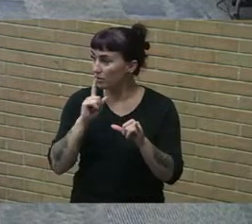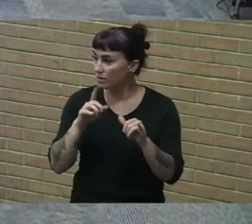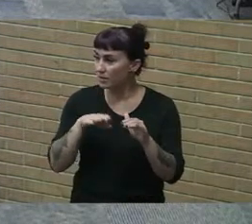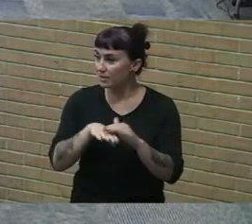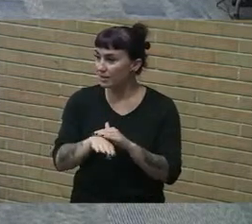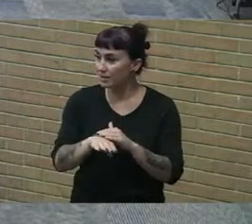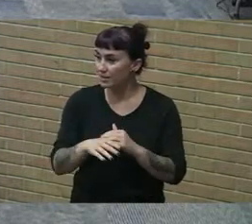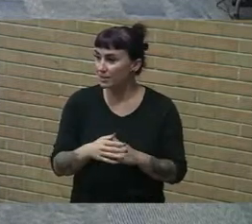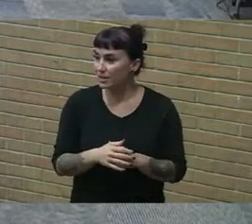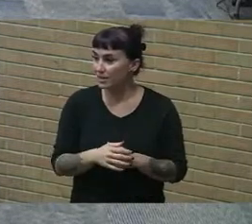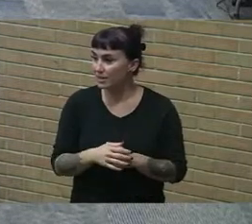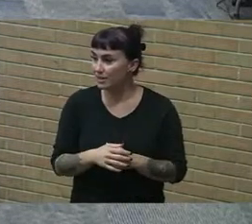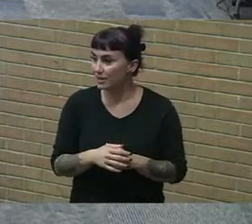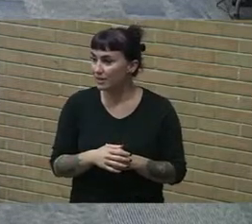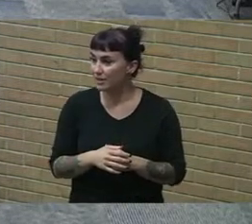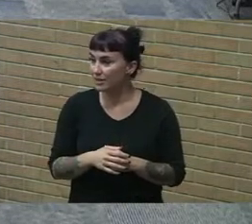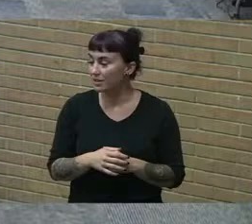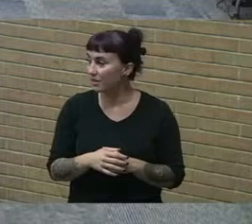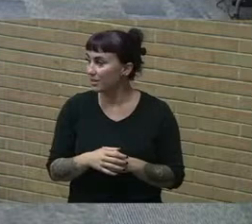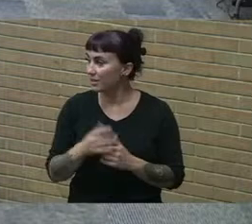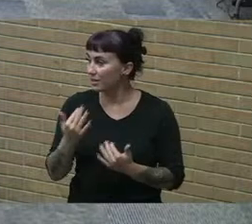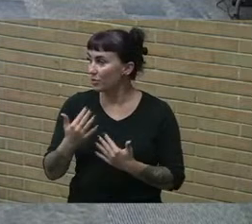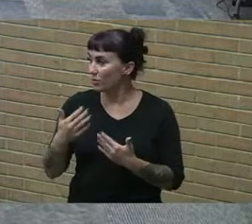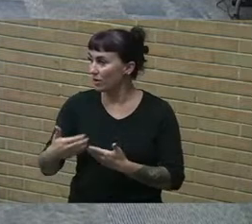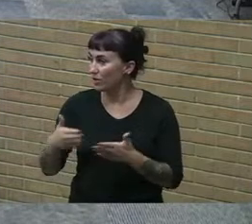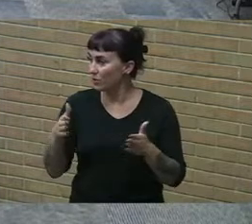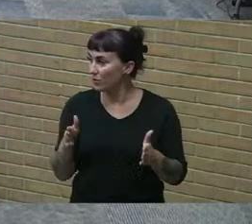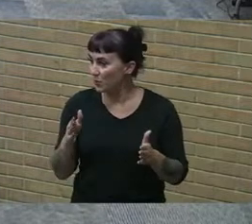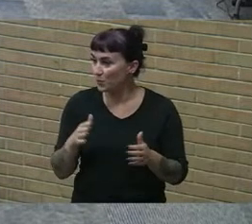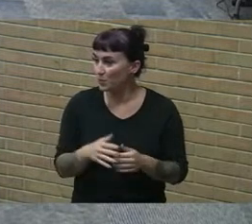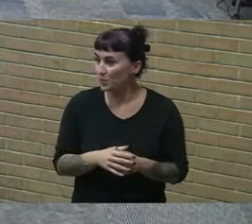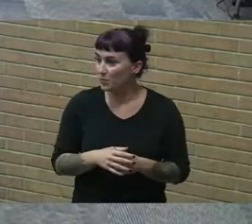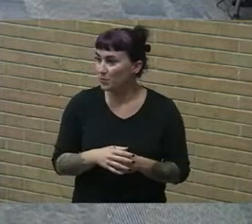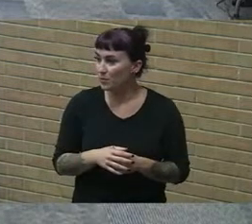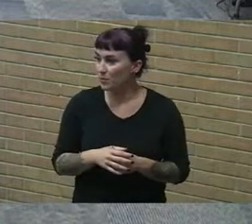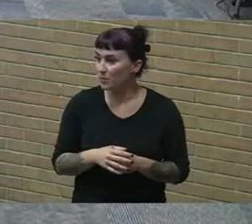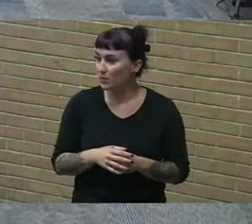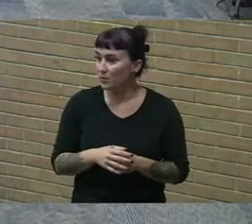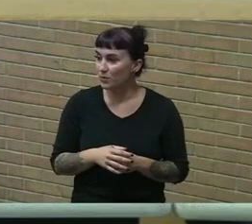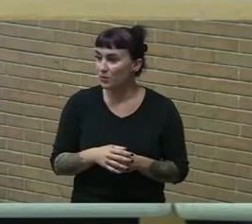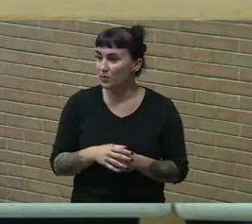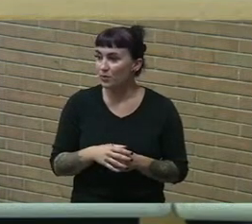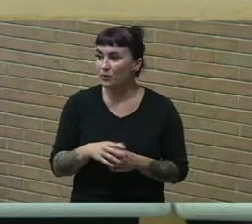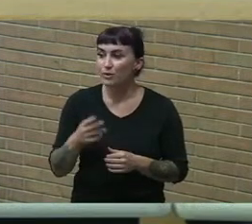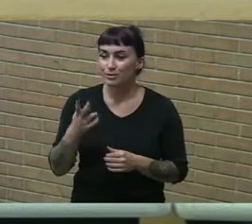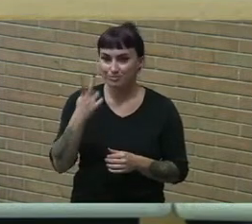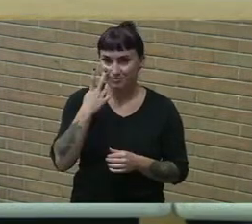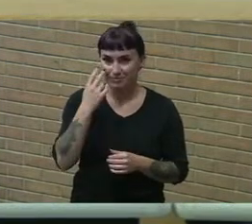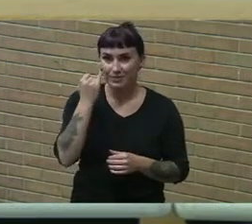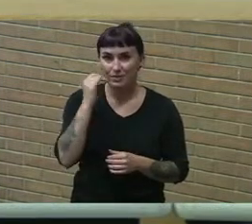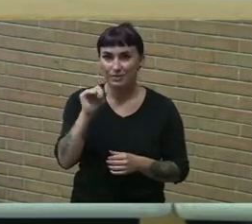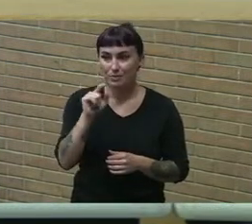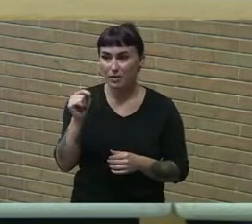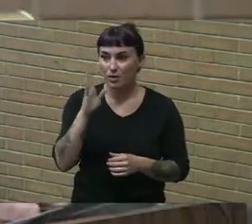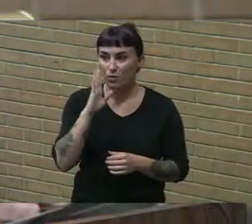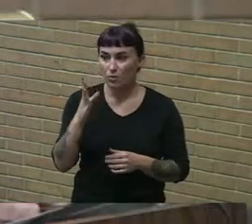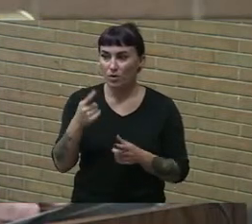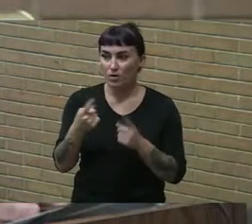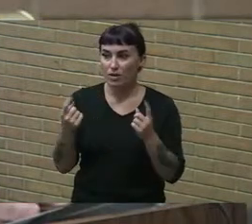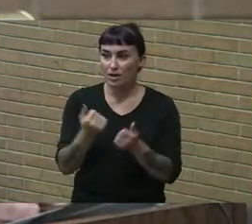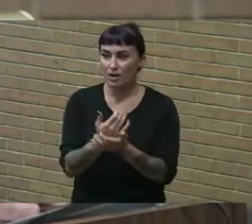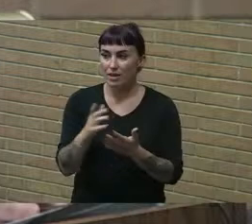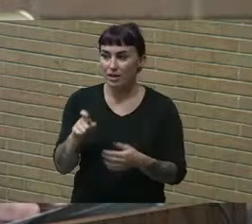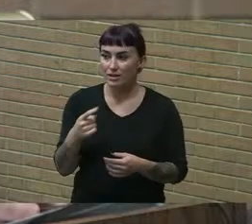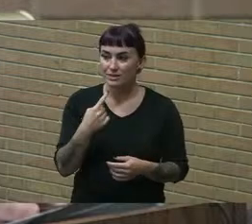entered the waiting room. You can check and see if Matt is going to contradict anything I